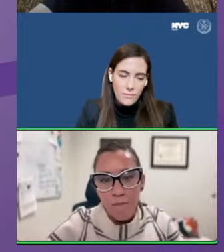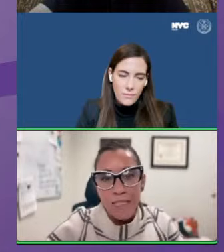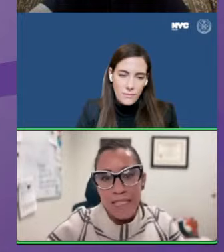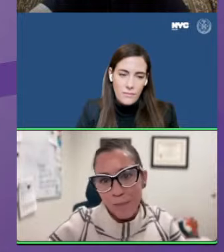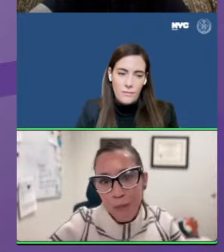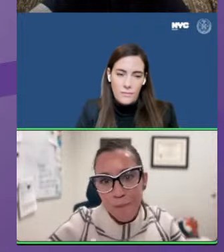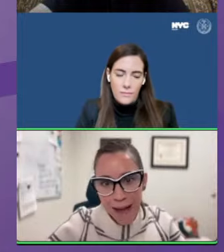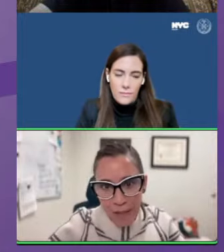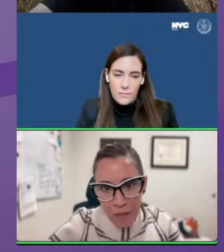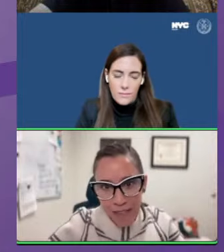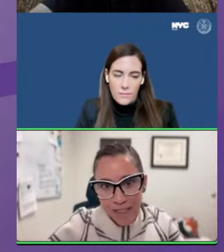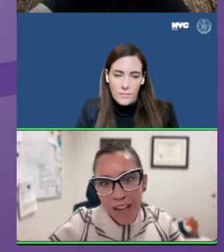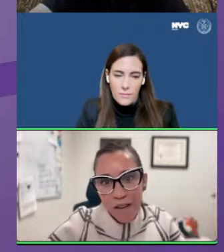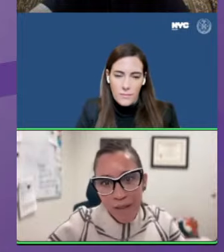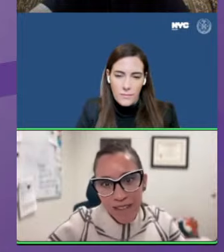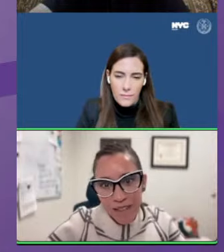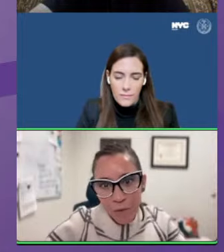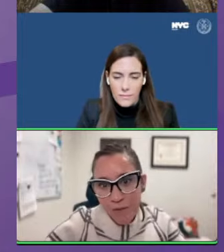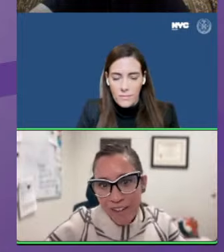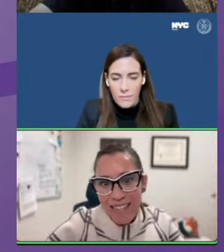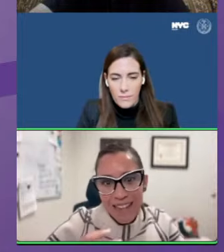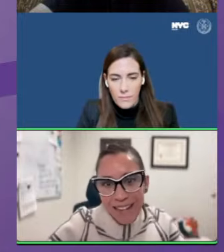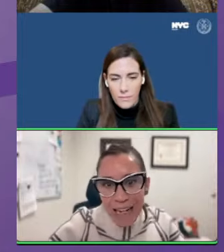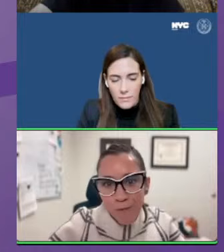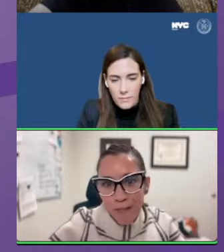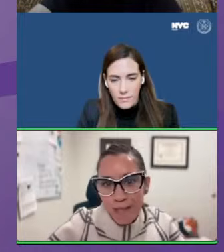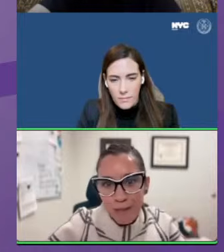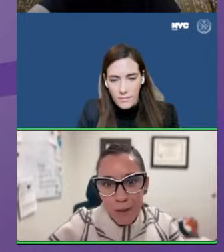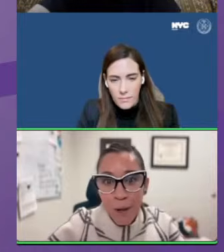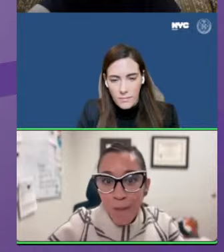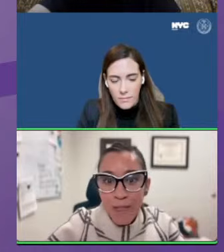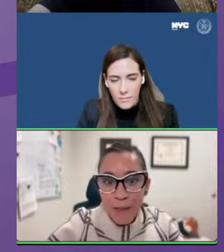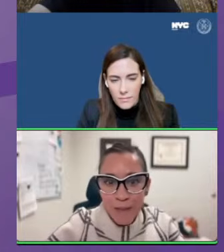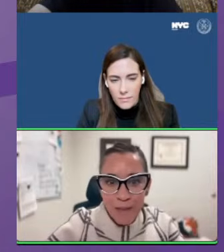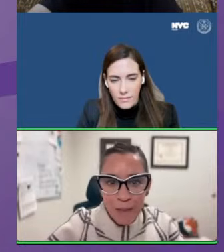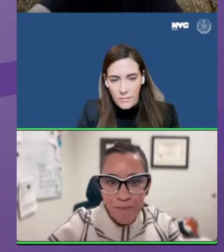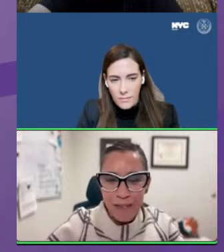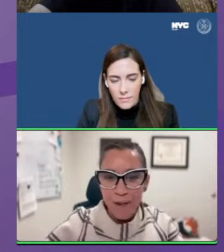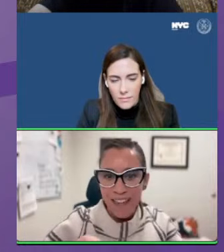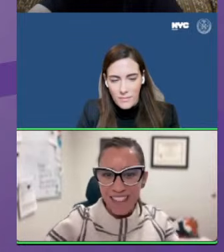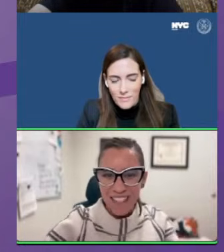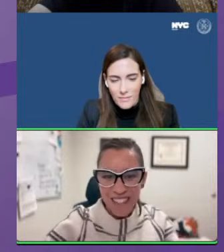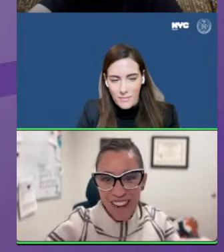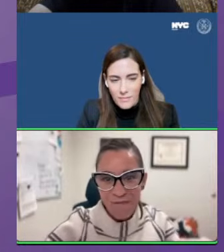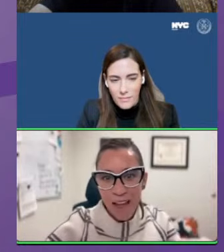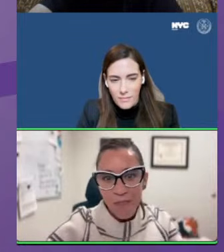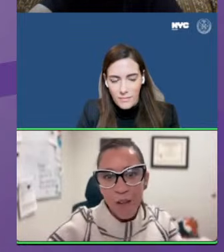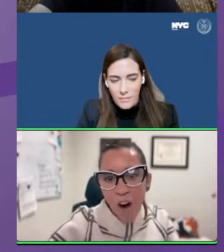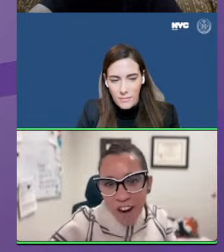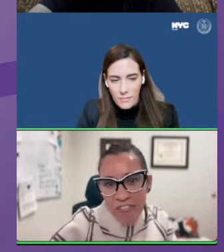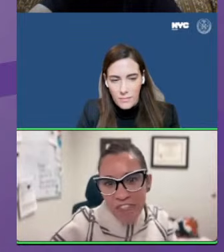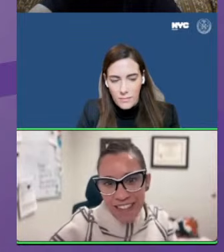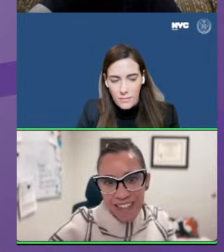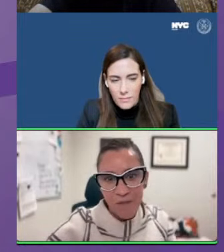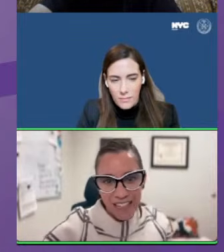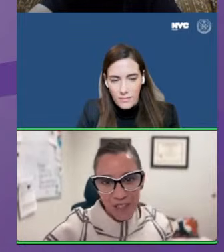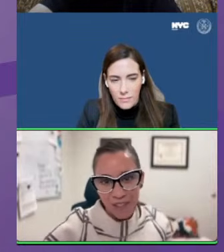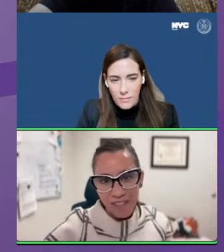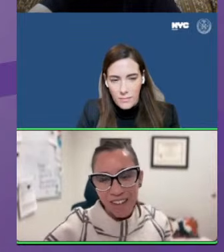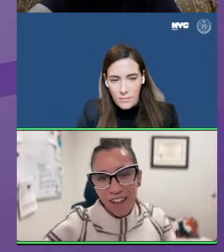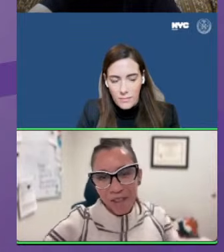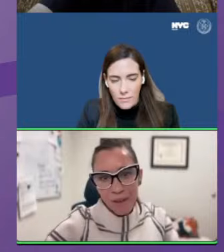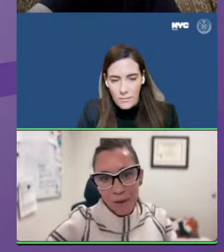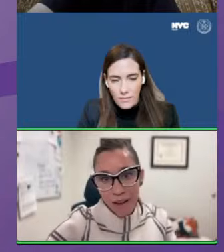of symptom management, because we're very excited about what's to come in terms of treatment. But at this time, there are things that we can